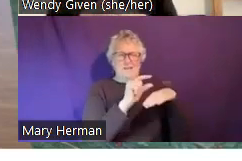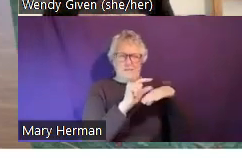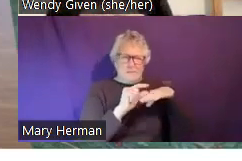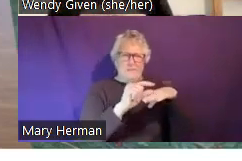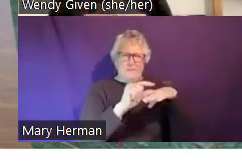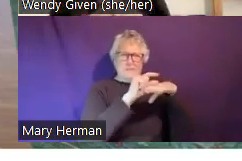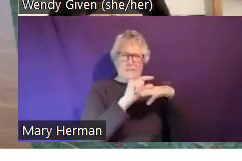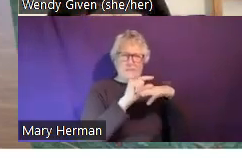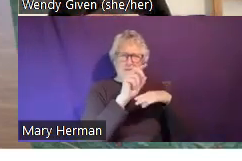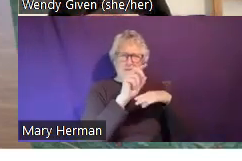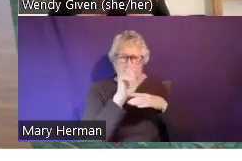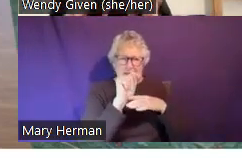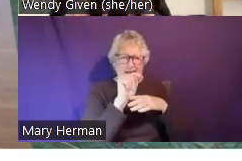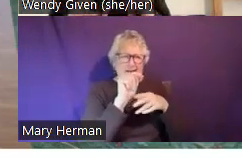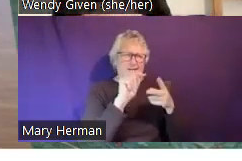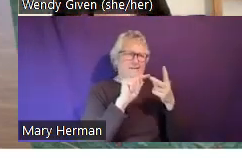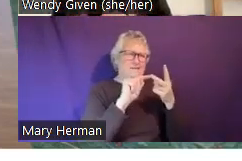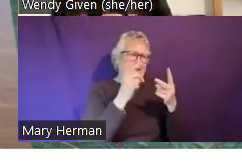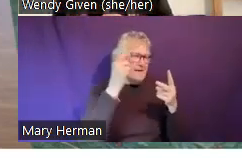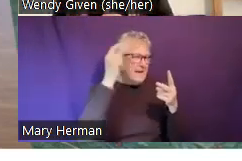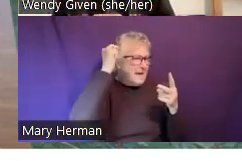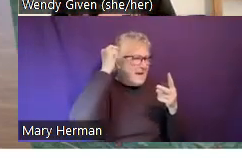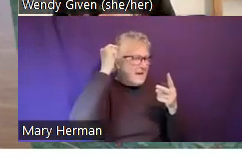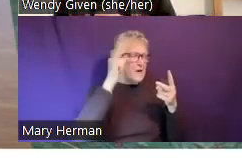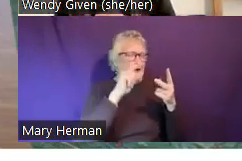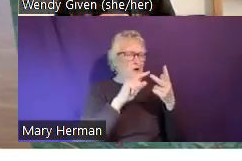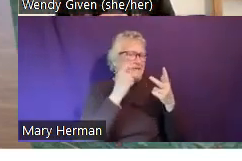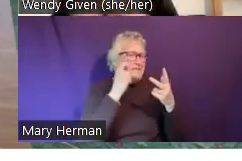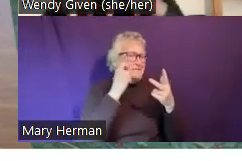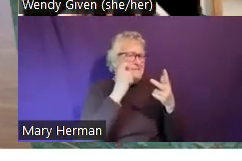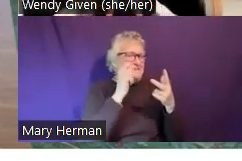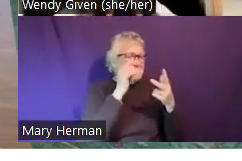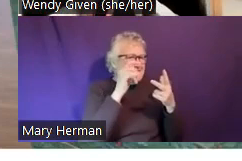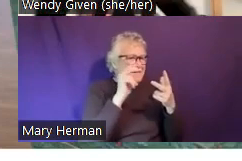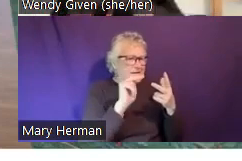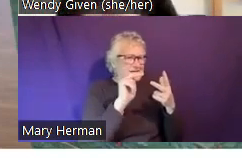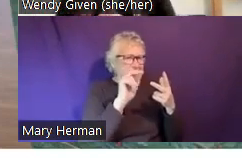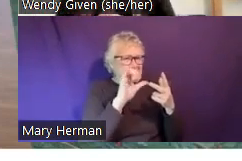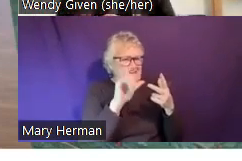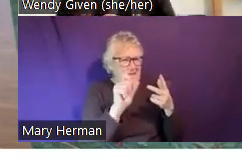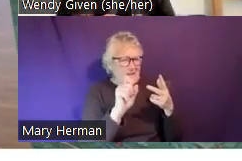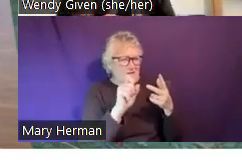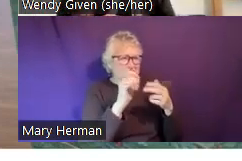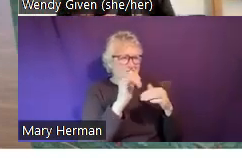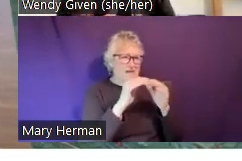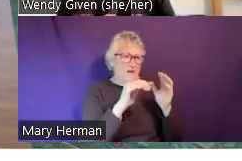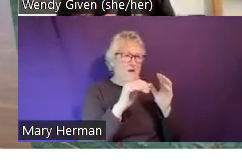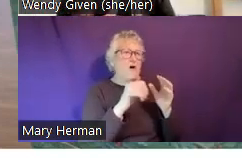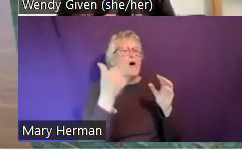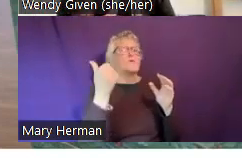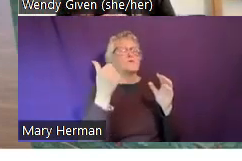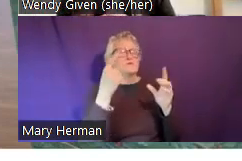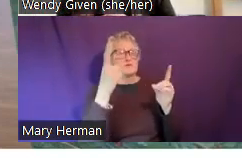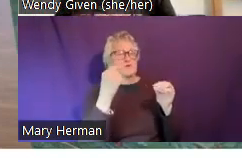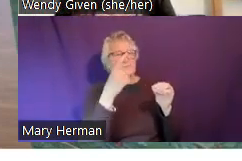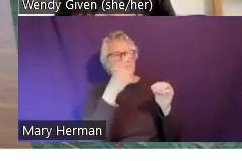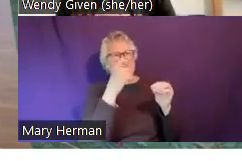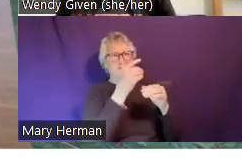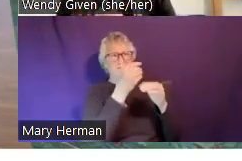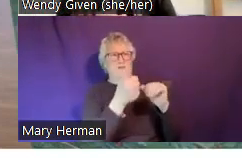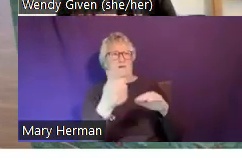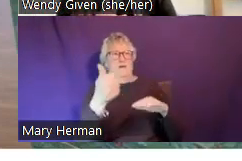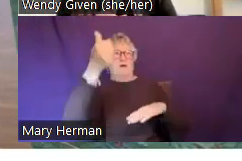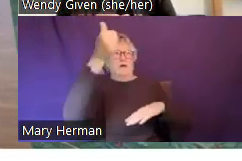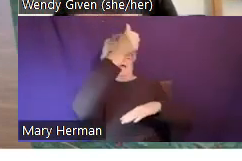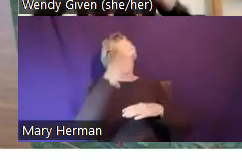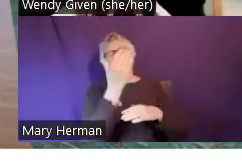and skin cells as other areas may actually get, because it is, you know, quite elevated. 15 feet is quite